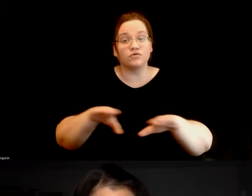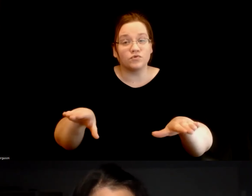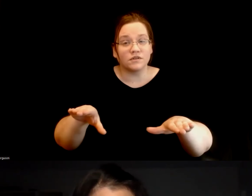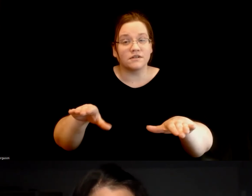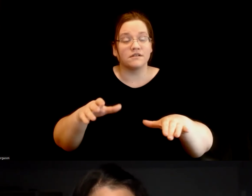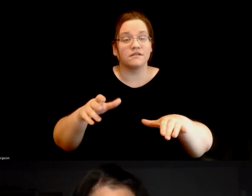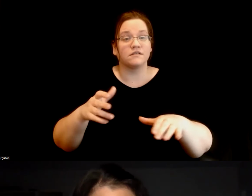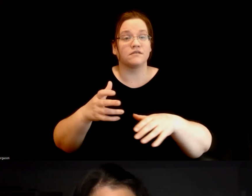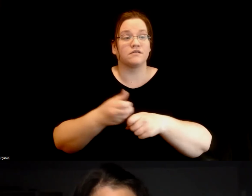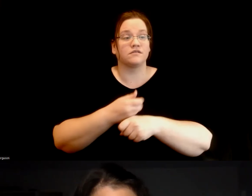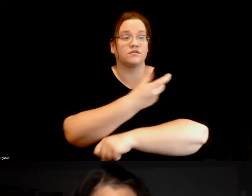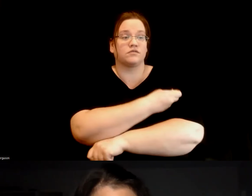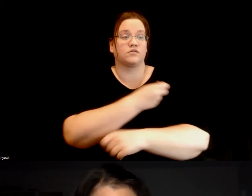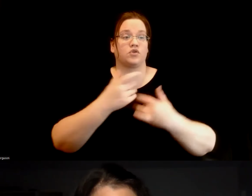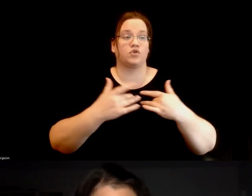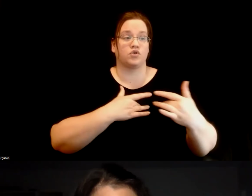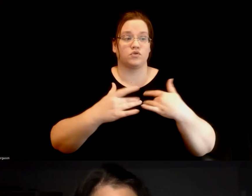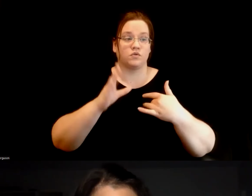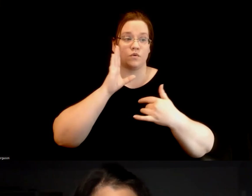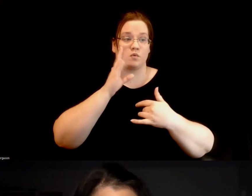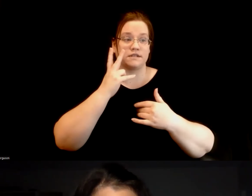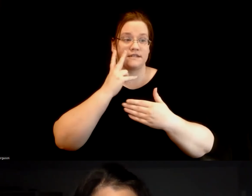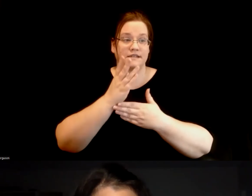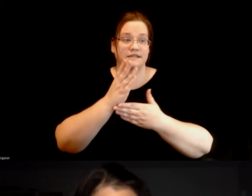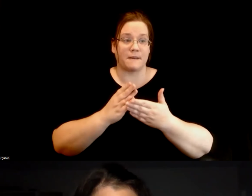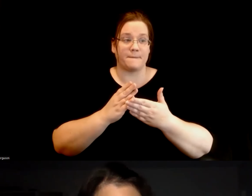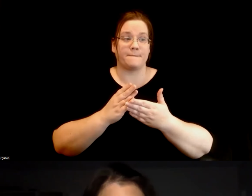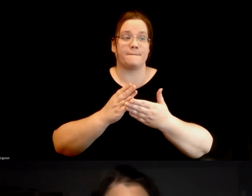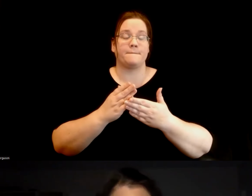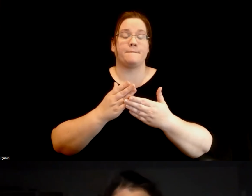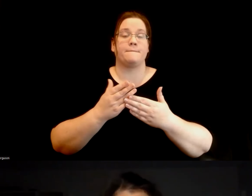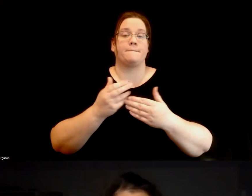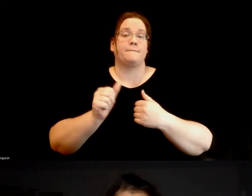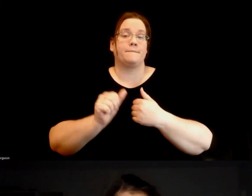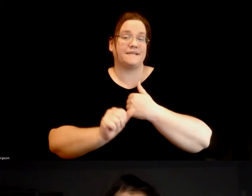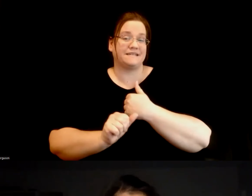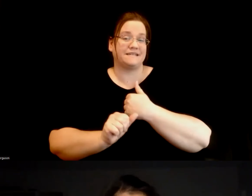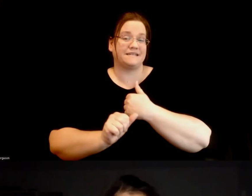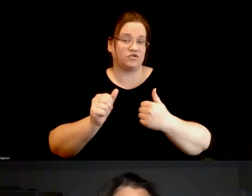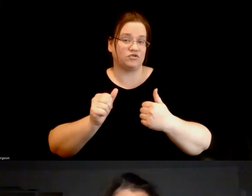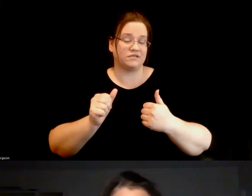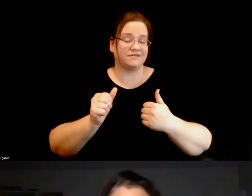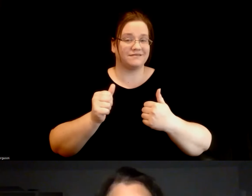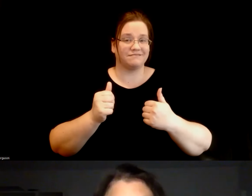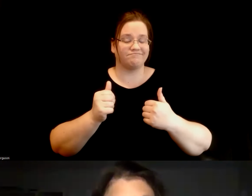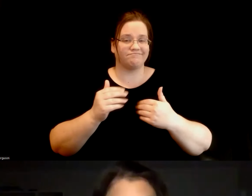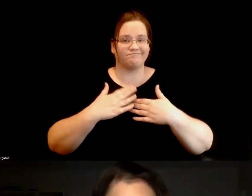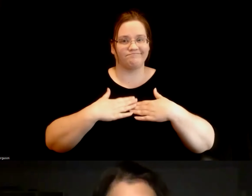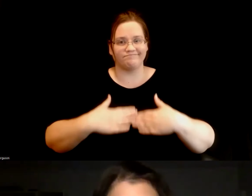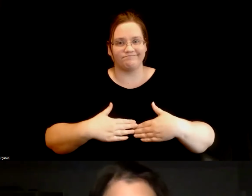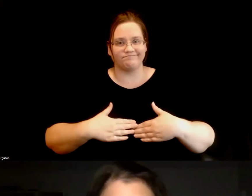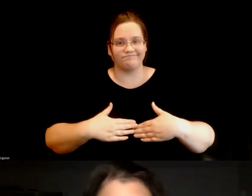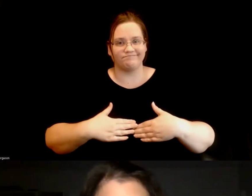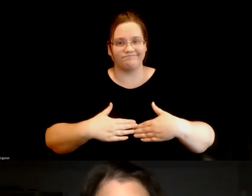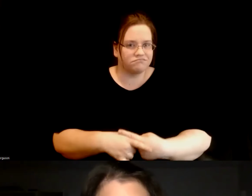the vaccines? Are there concerns that we'll see some dangerous side effects from young age group when more are vaccinated, when they're